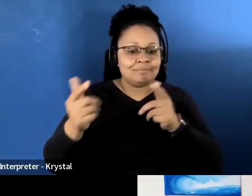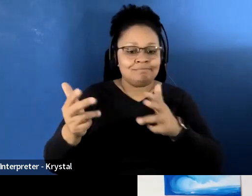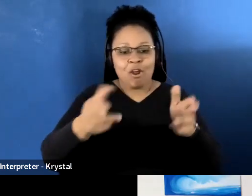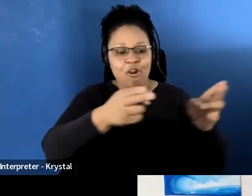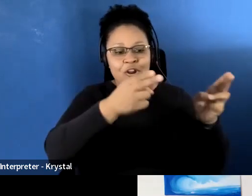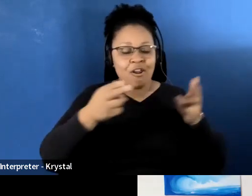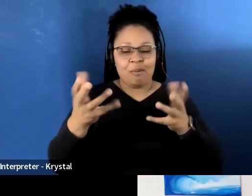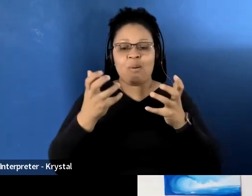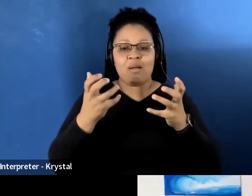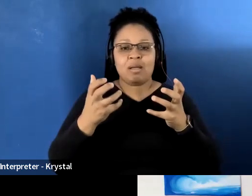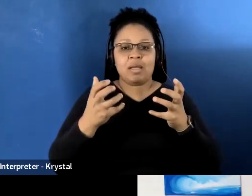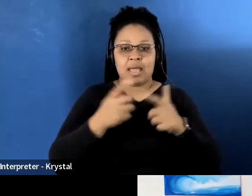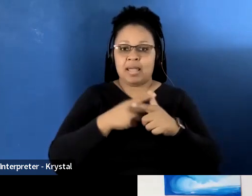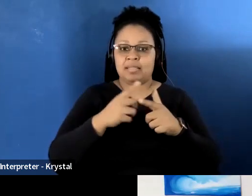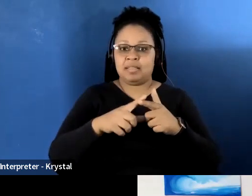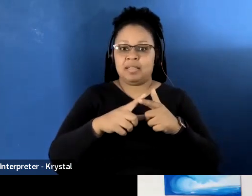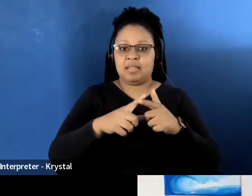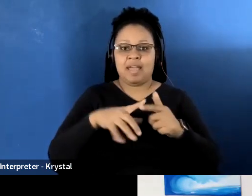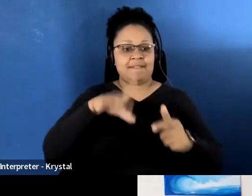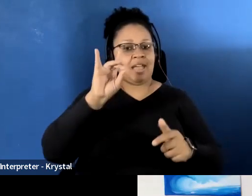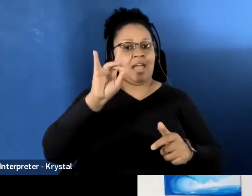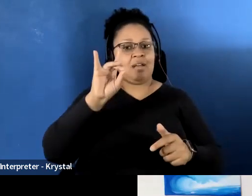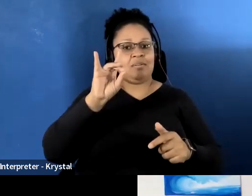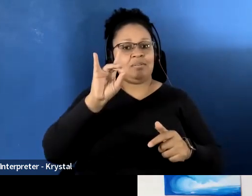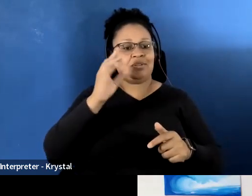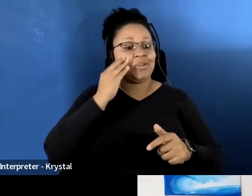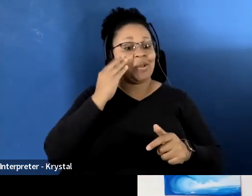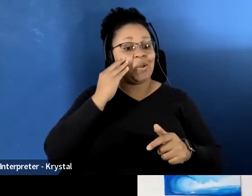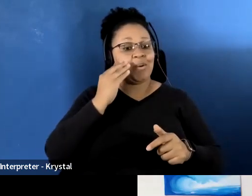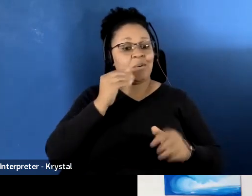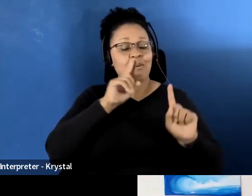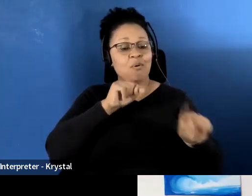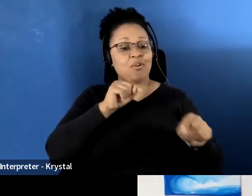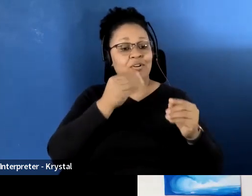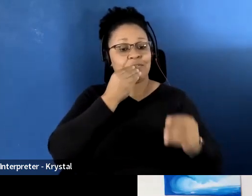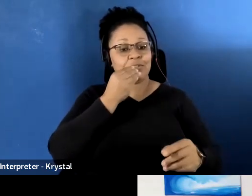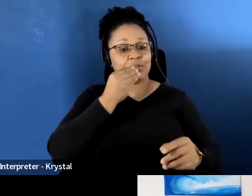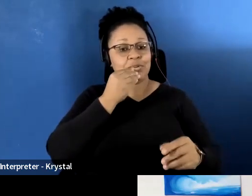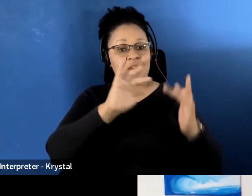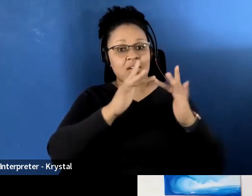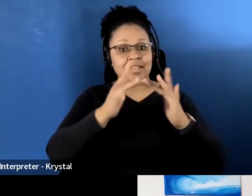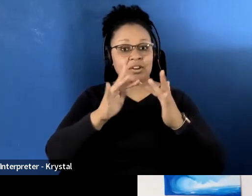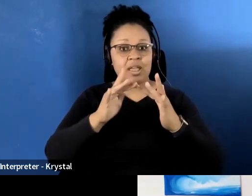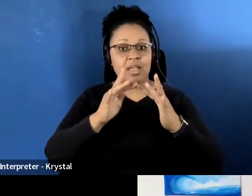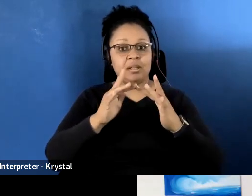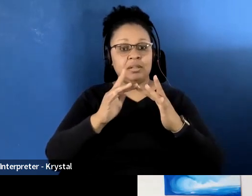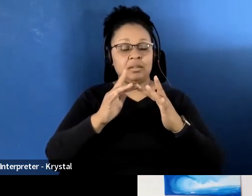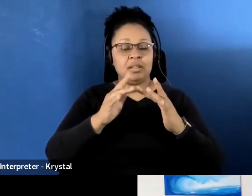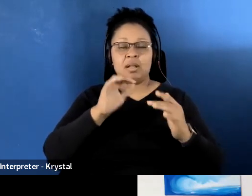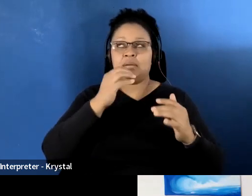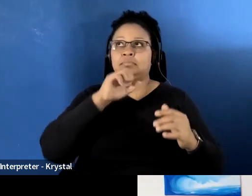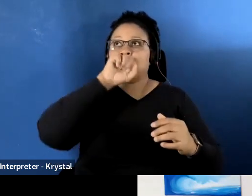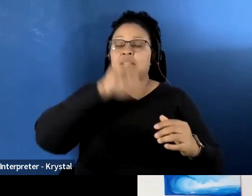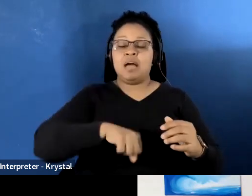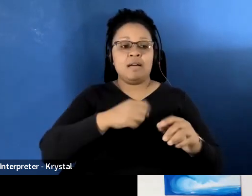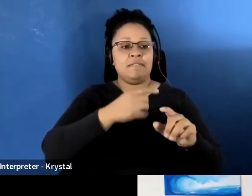And then I found that wonderful thing of, you could order food online when COVID hit. That was one of my favorite things that came